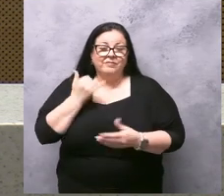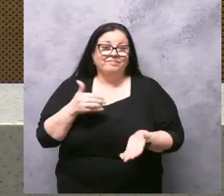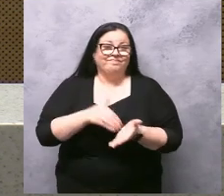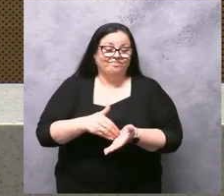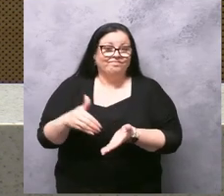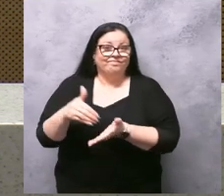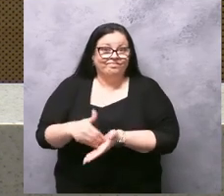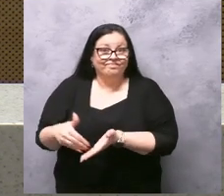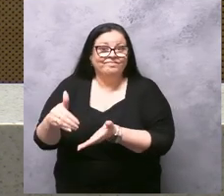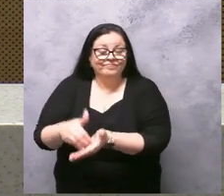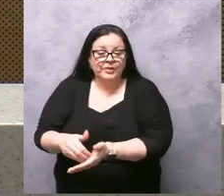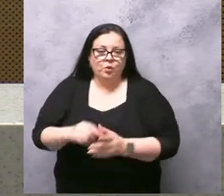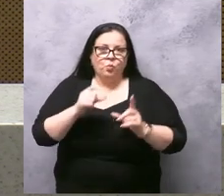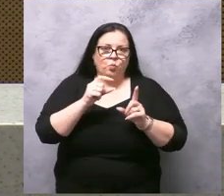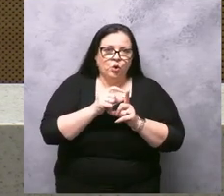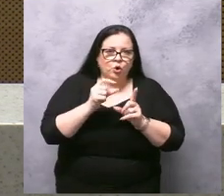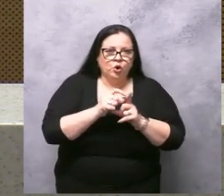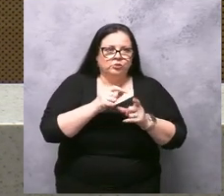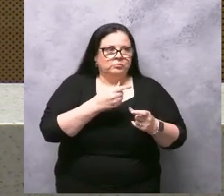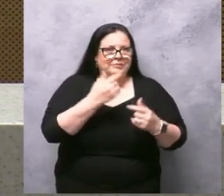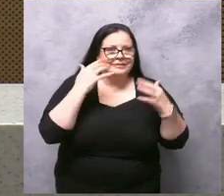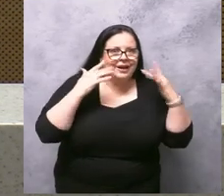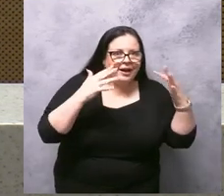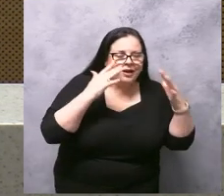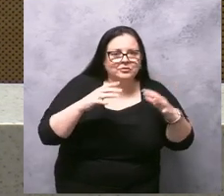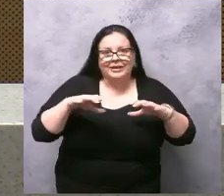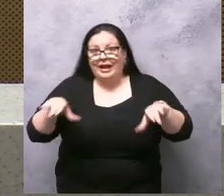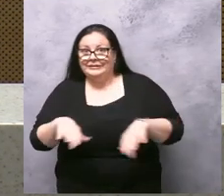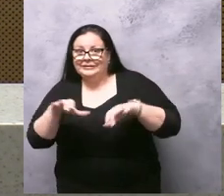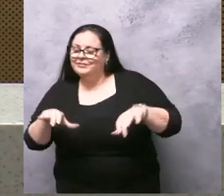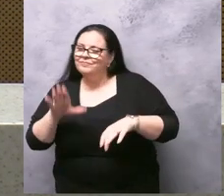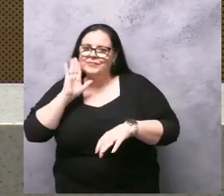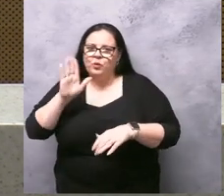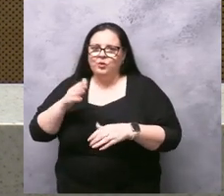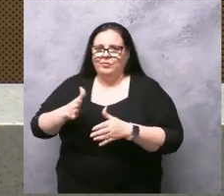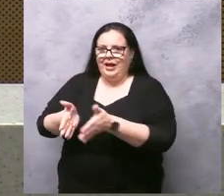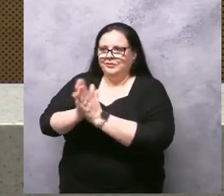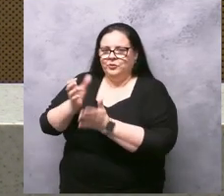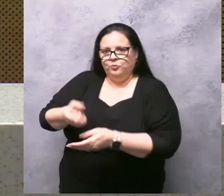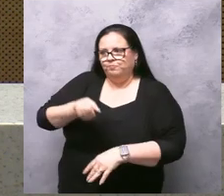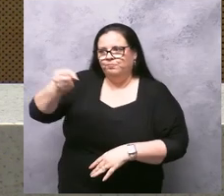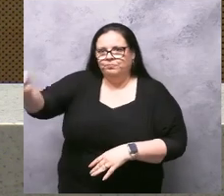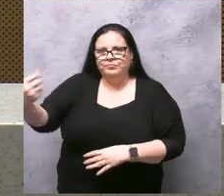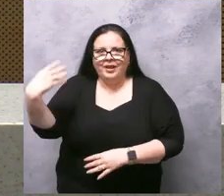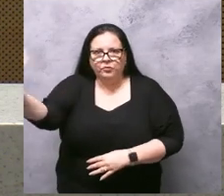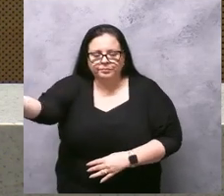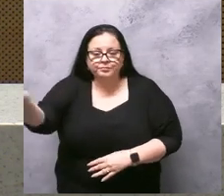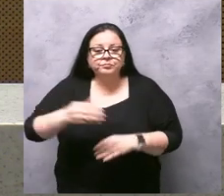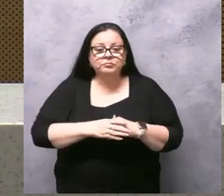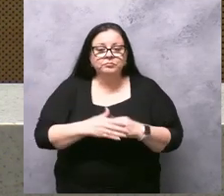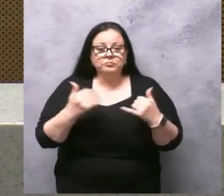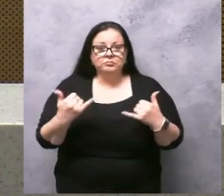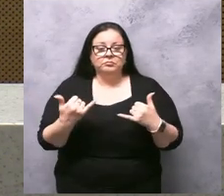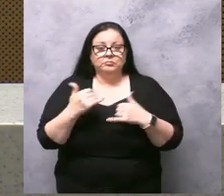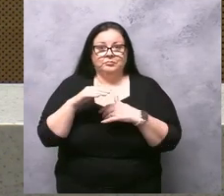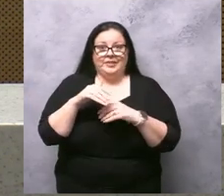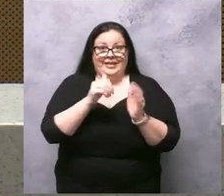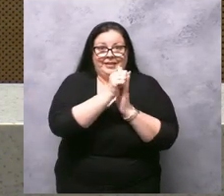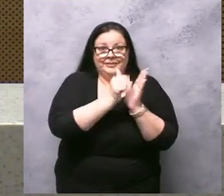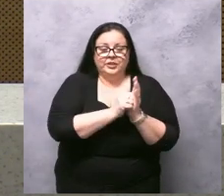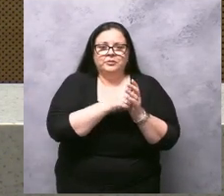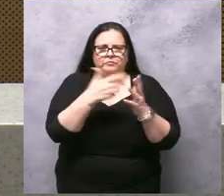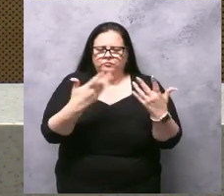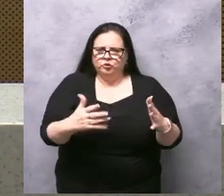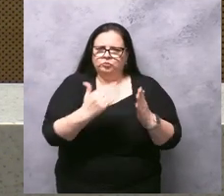disruption of the board by words or actions may result in removal. Prior to the meeting, board members received information related to tonight's meeting. Agenda items may not